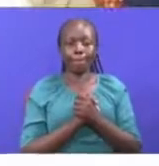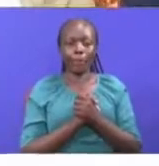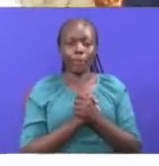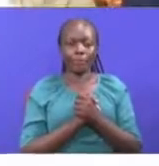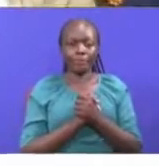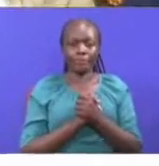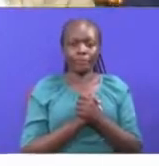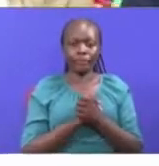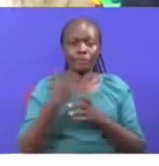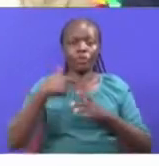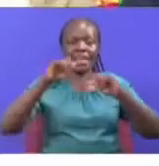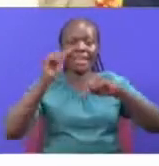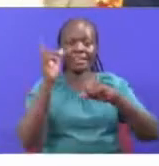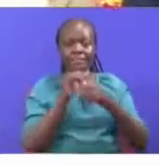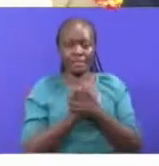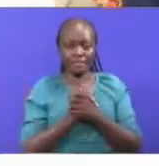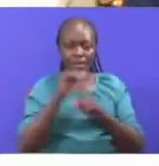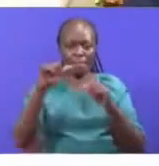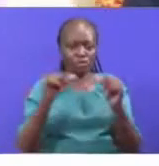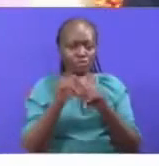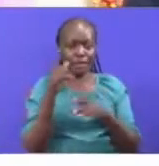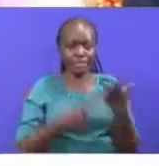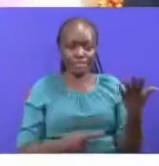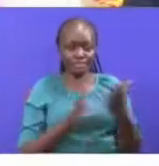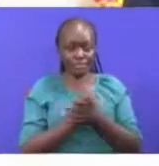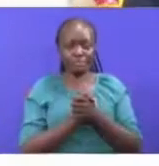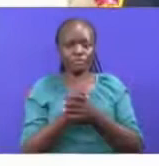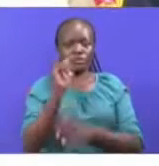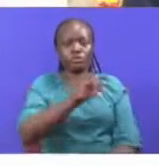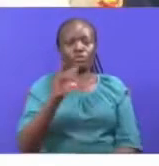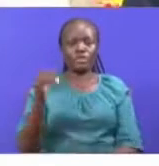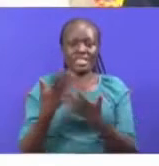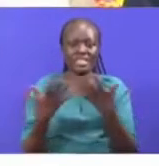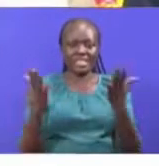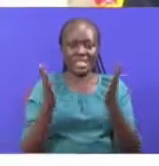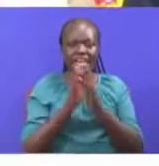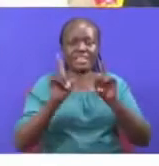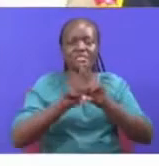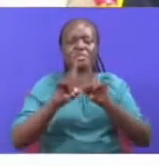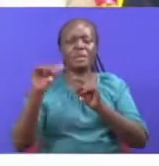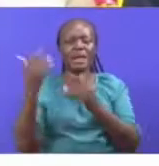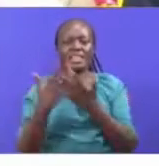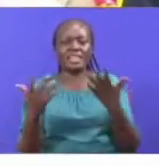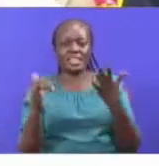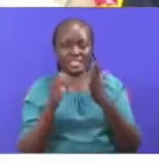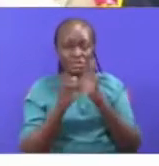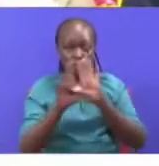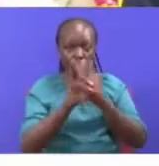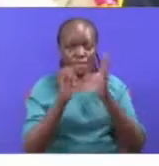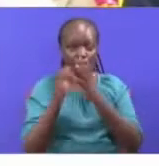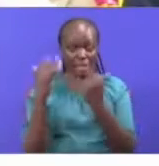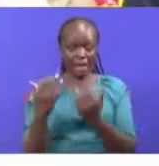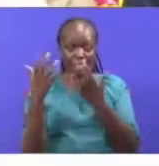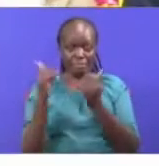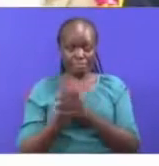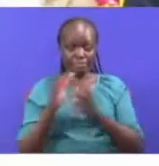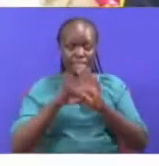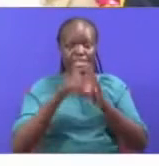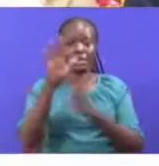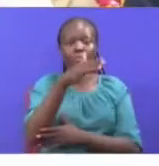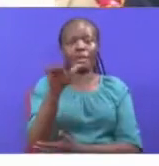Platform. Tumekubaliana kuhusu ile miswada na mijadala na sheria ambazo zinakuja katika